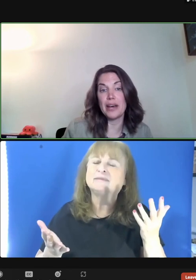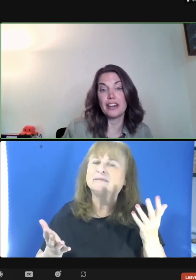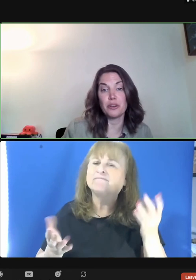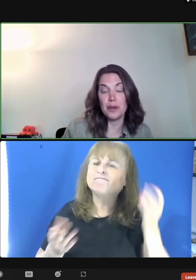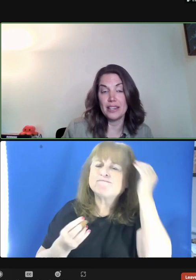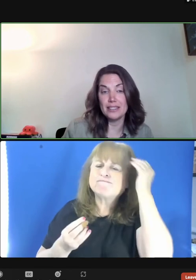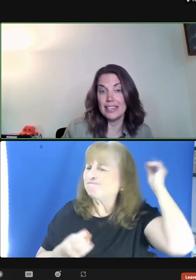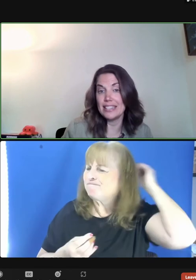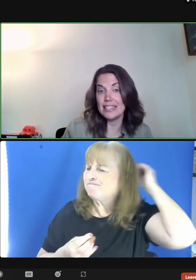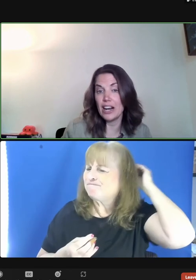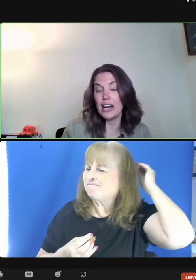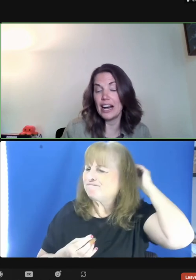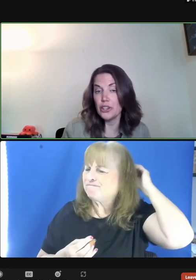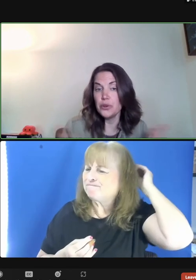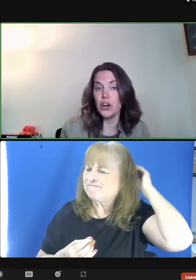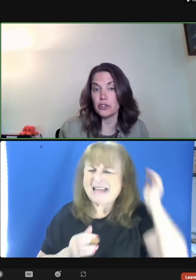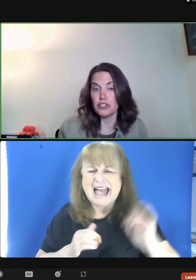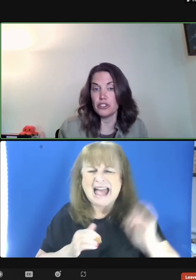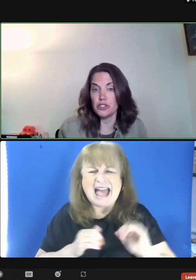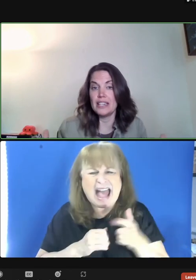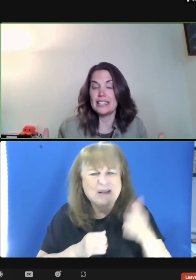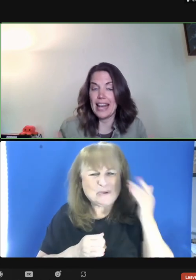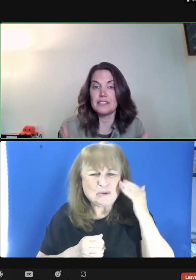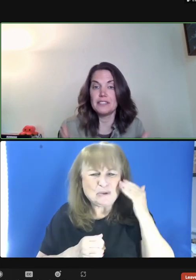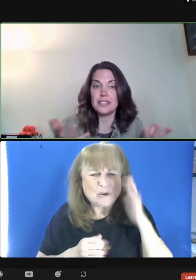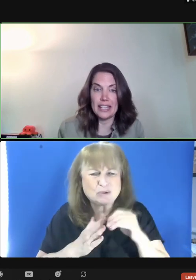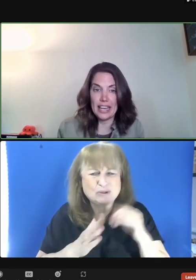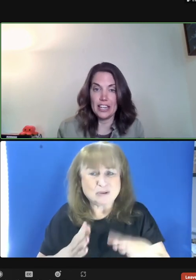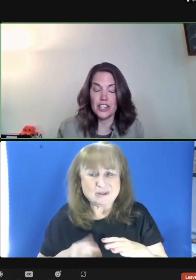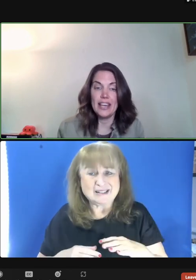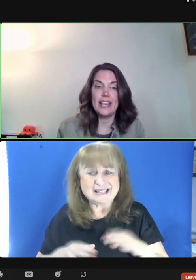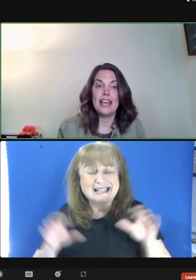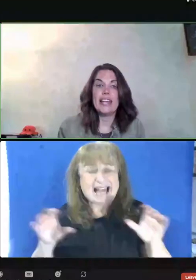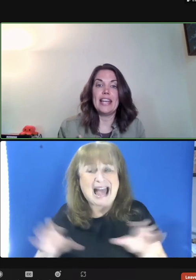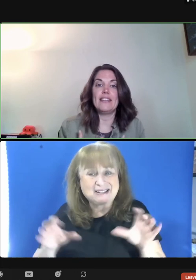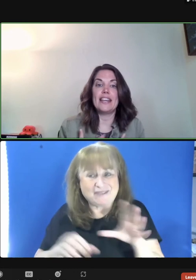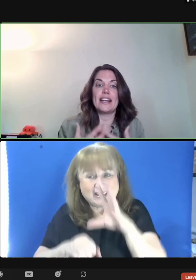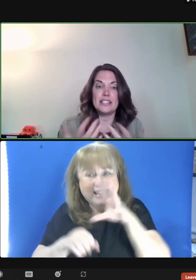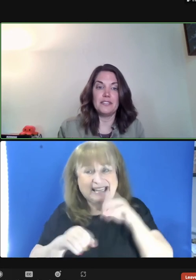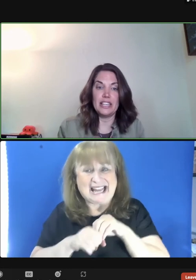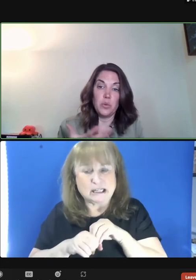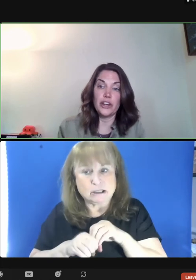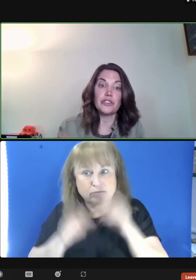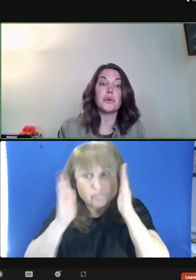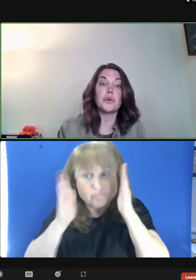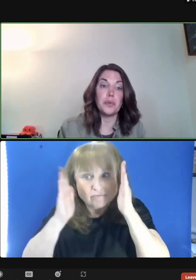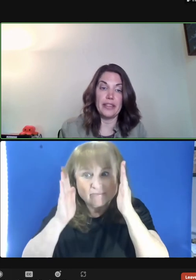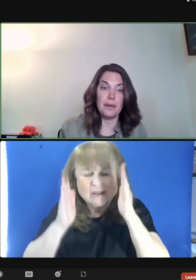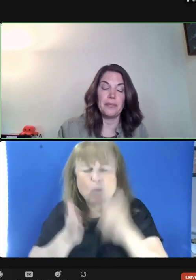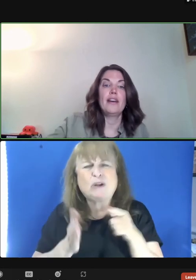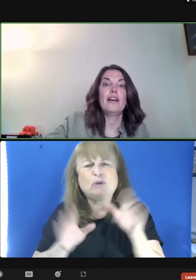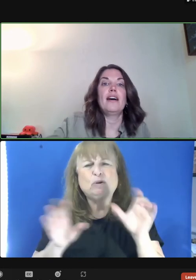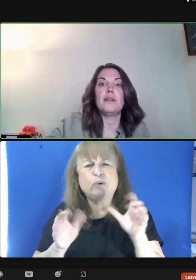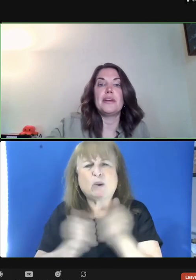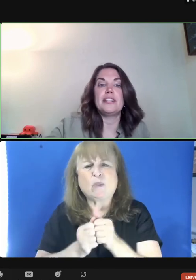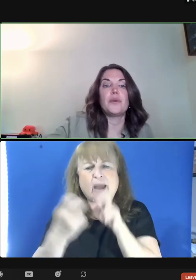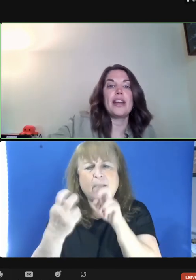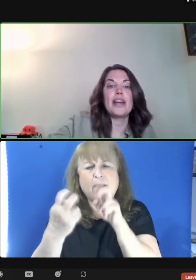everybody to keep in the back of their minds, is how do you know your student is actively engaged in the activity, in what you're doing with